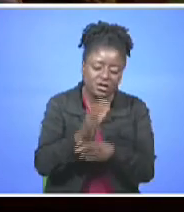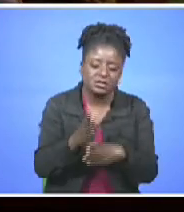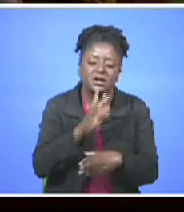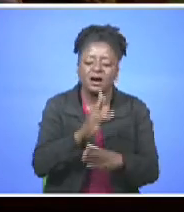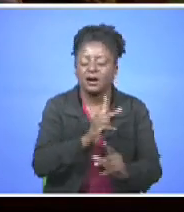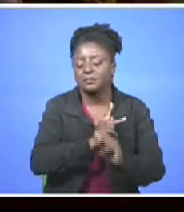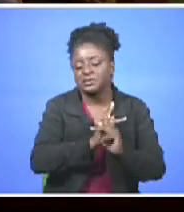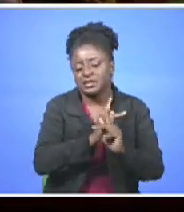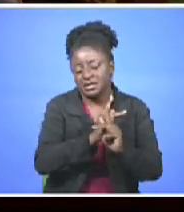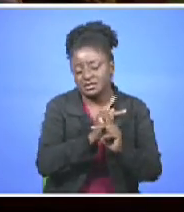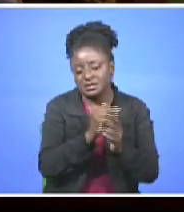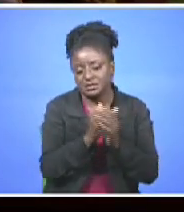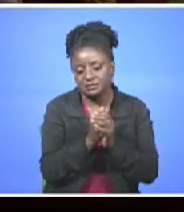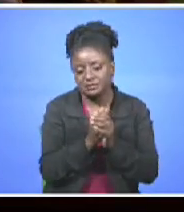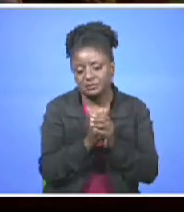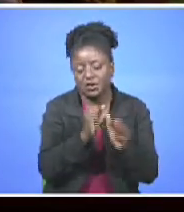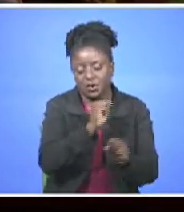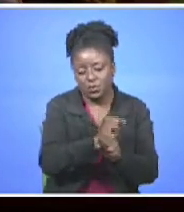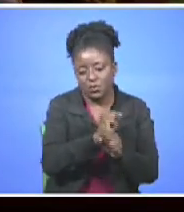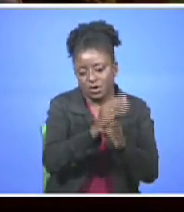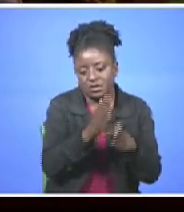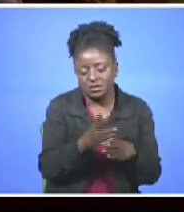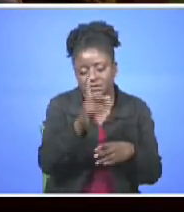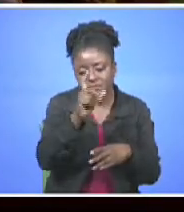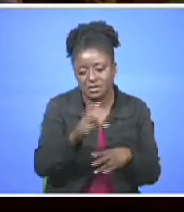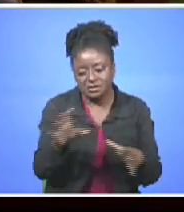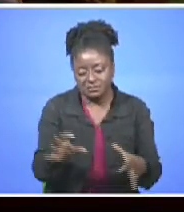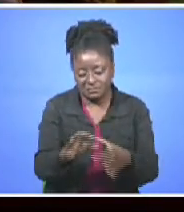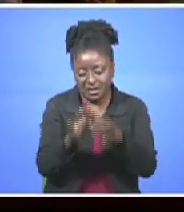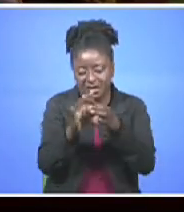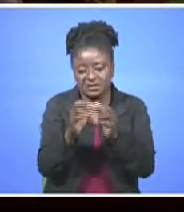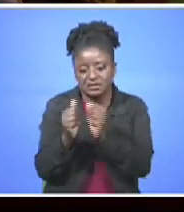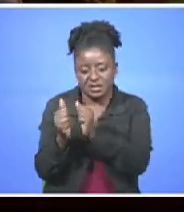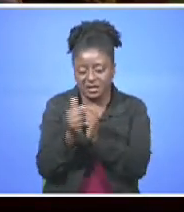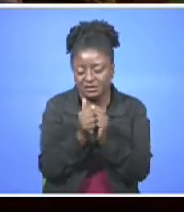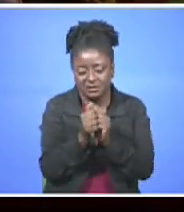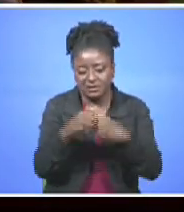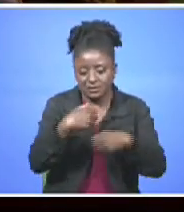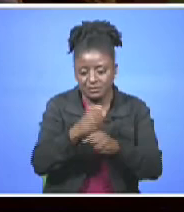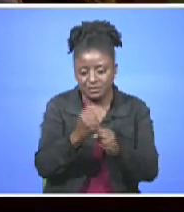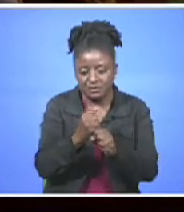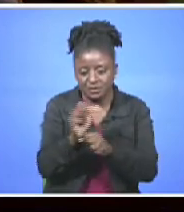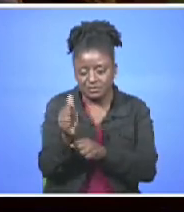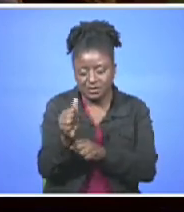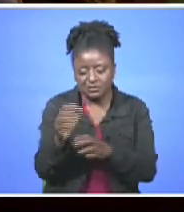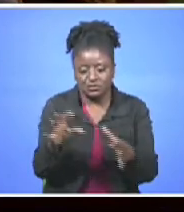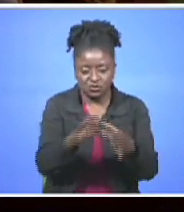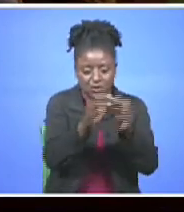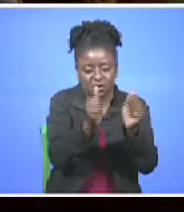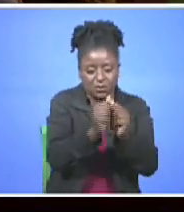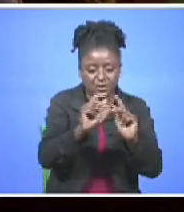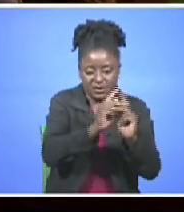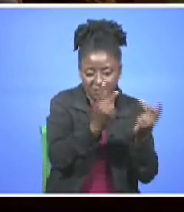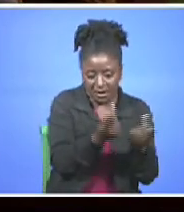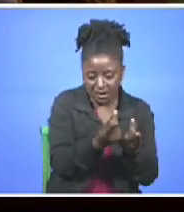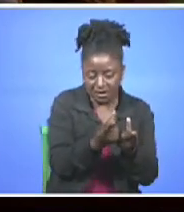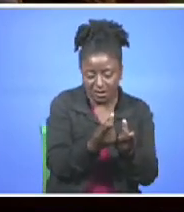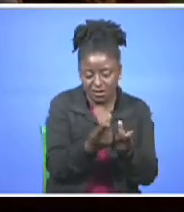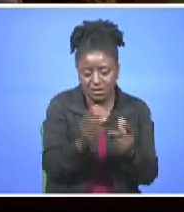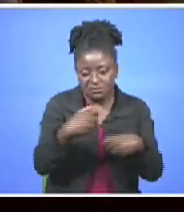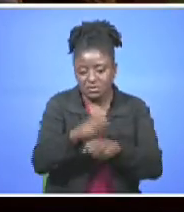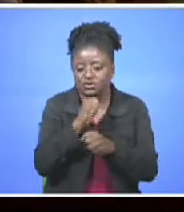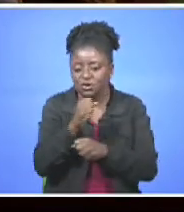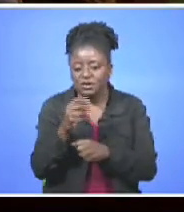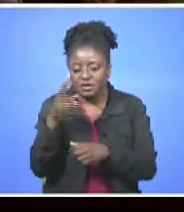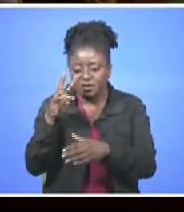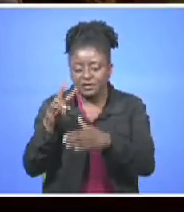affordable, then workers then have to bind together and form themselves either to join with a party to ensure that their views